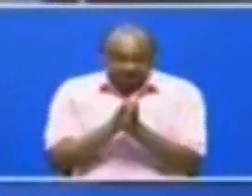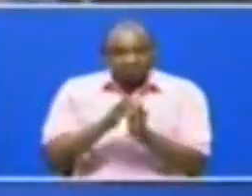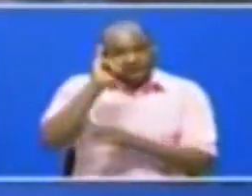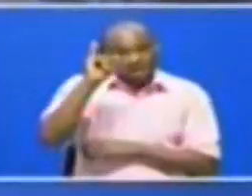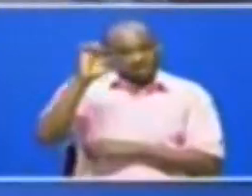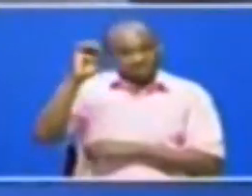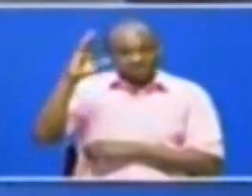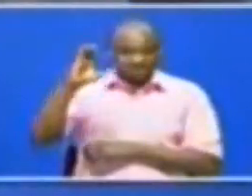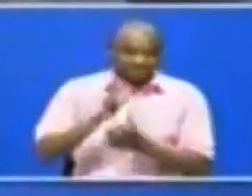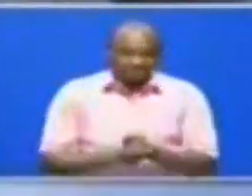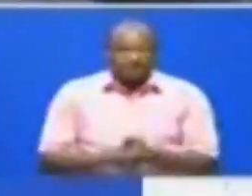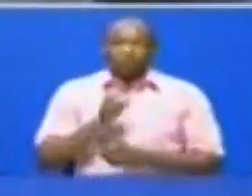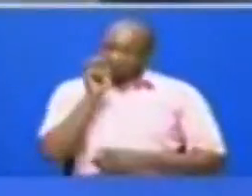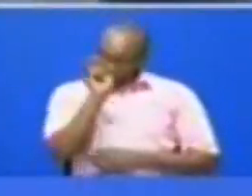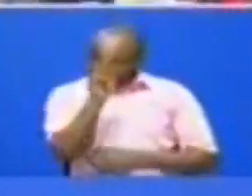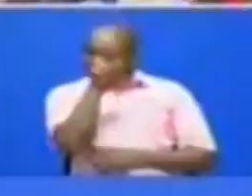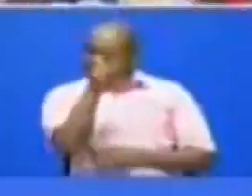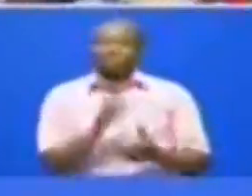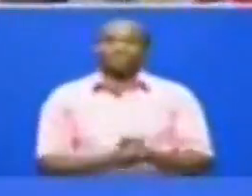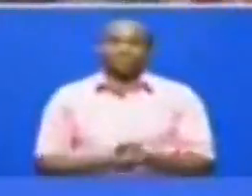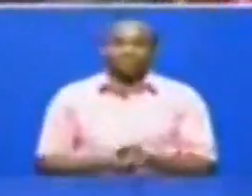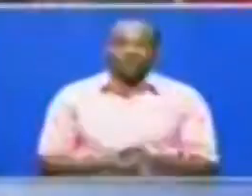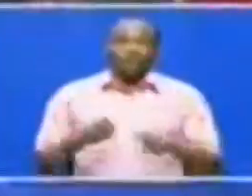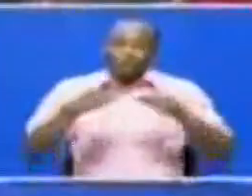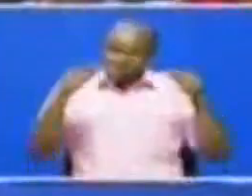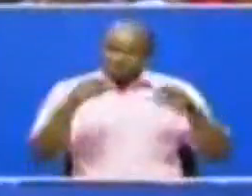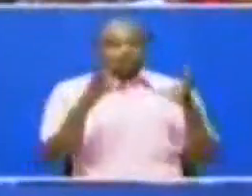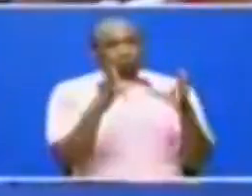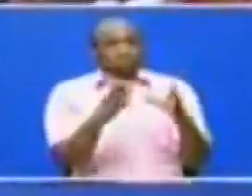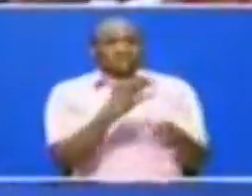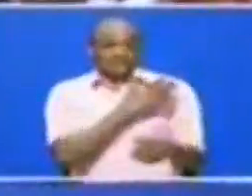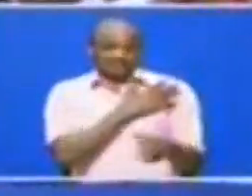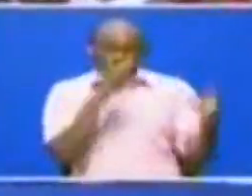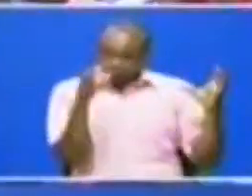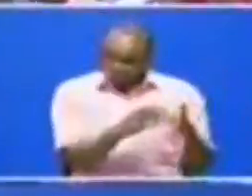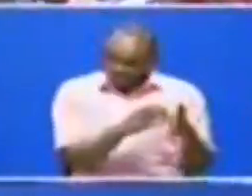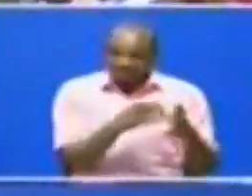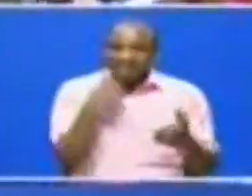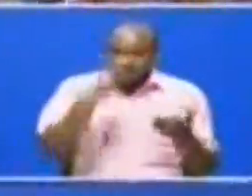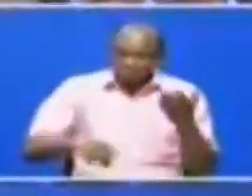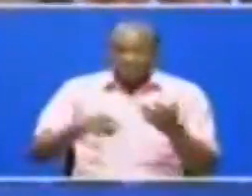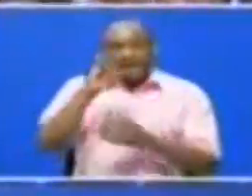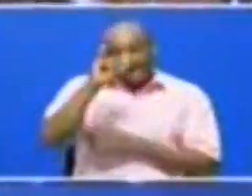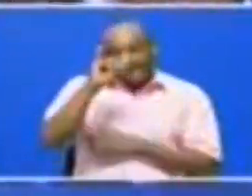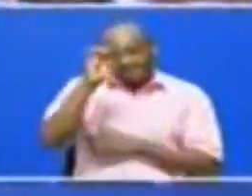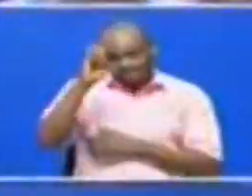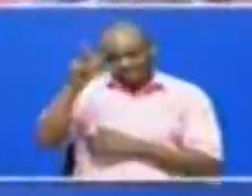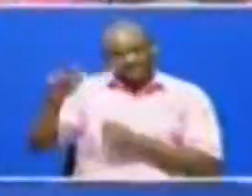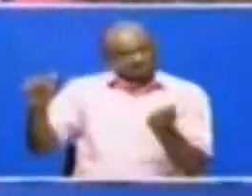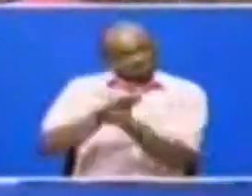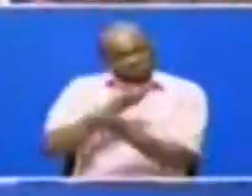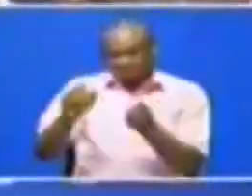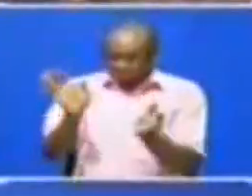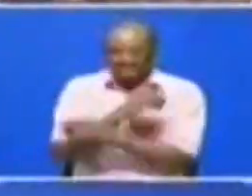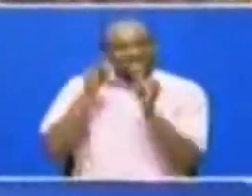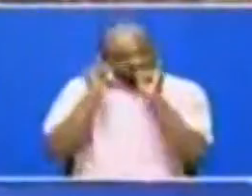IBC. We are watching him. The opposition coalition NASA is calling for the disbandment of the IEBC to have